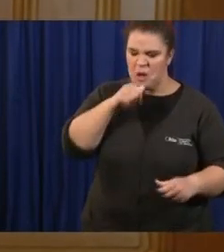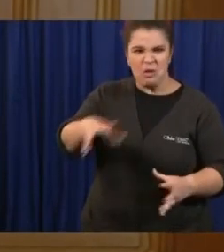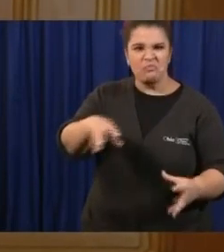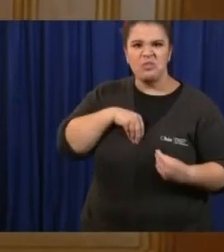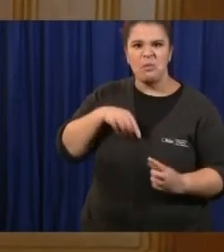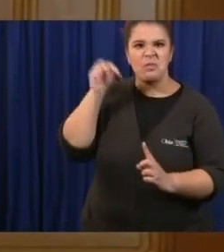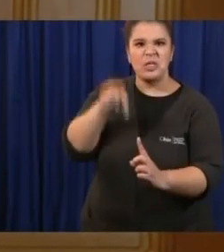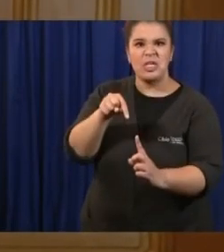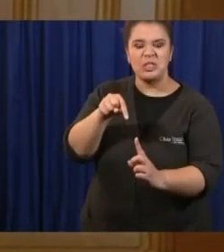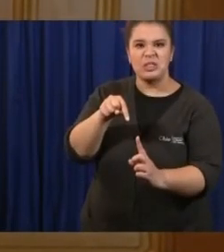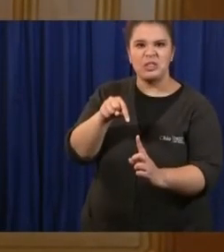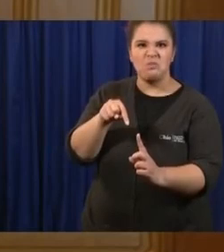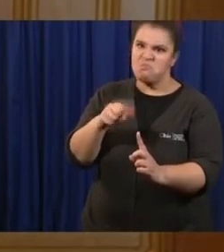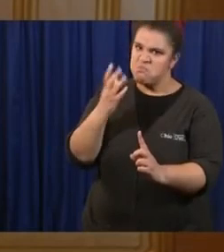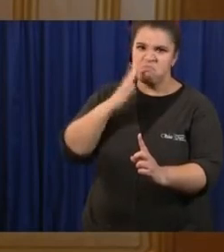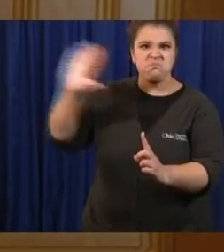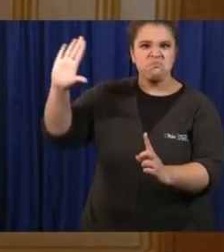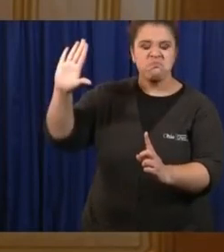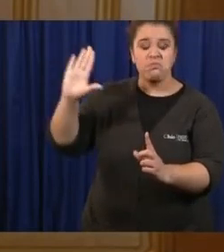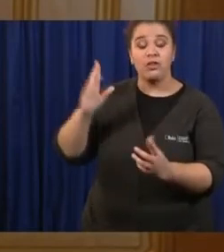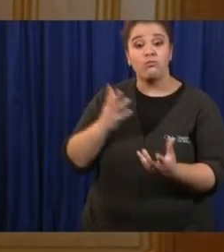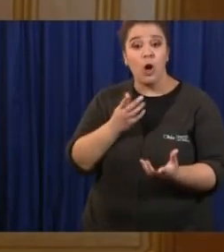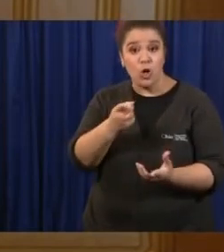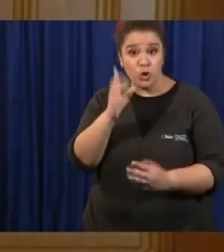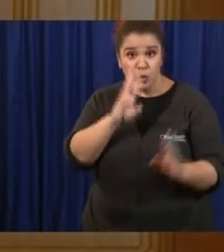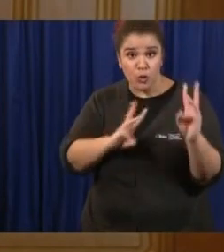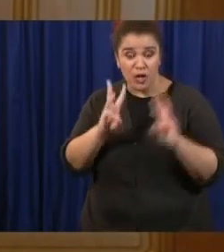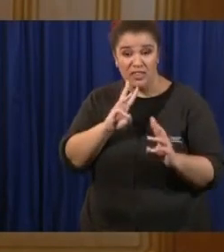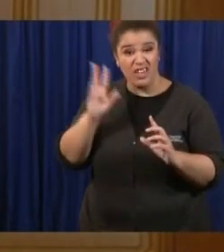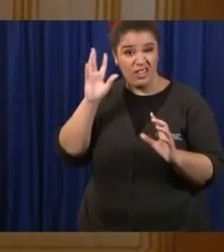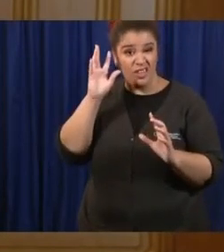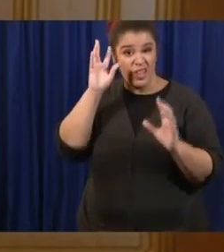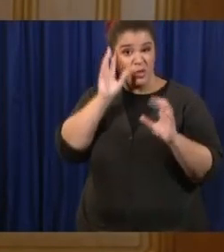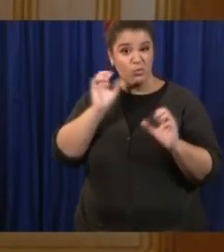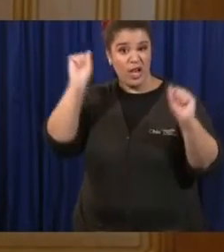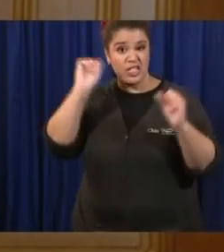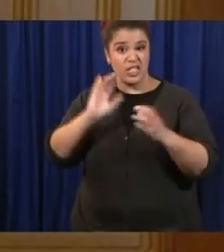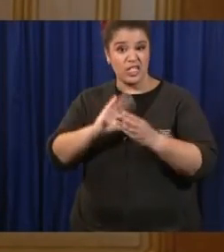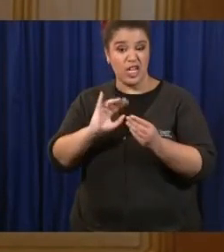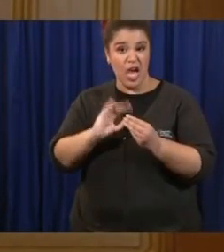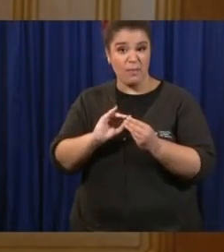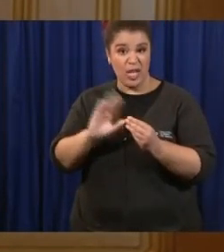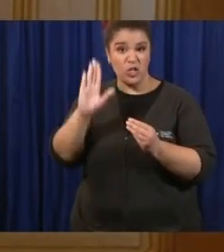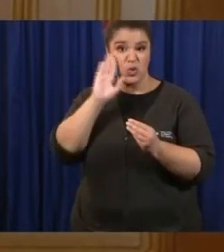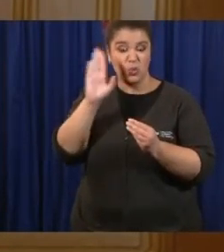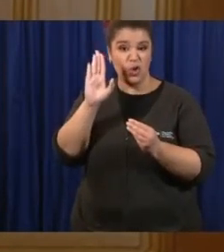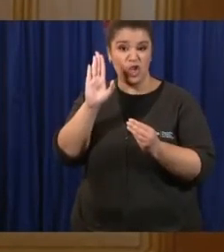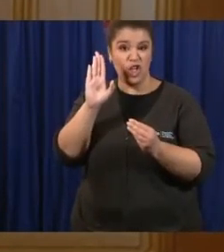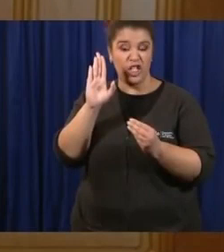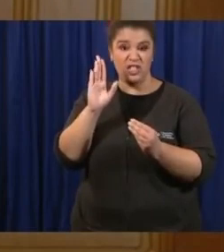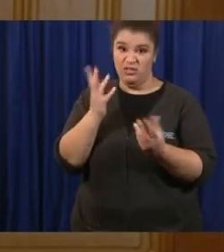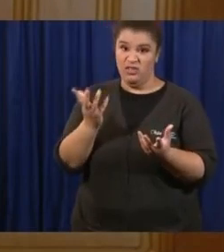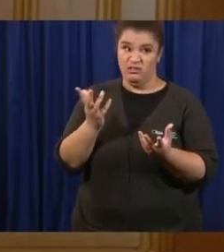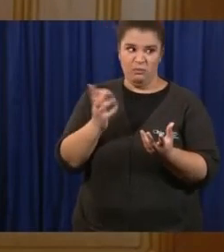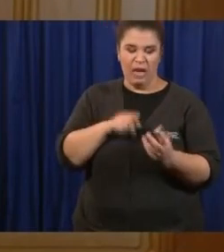worried that the president's comment might discourage people in Ohio to vote? Well, I didn't hear the president's